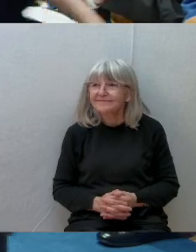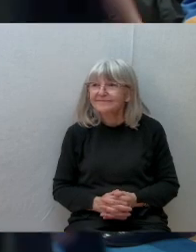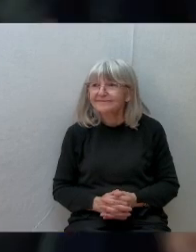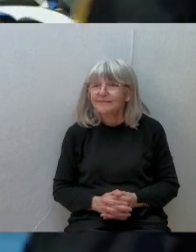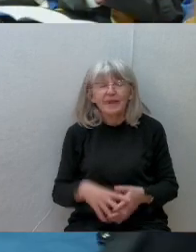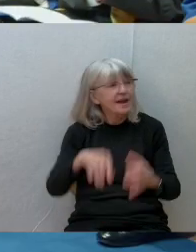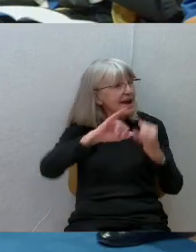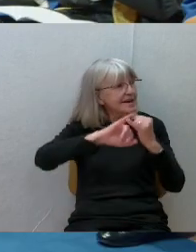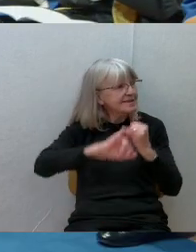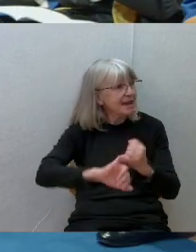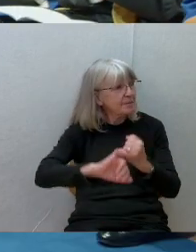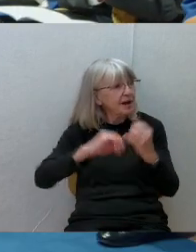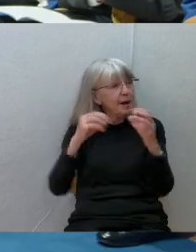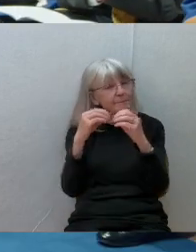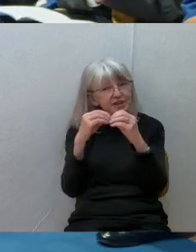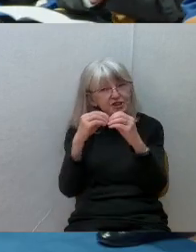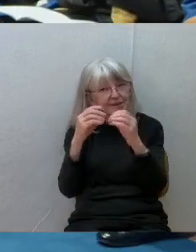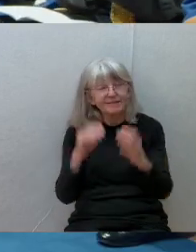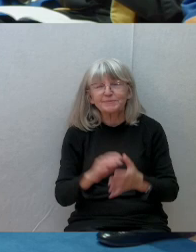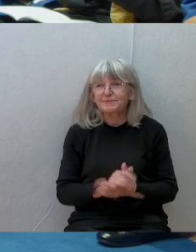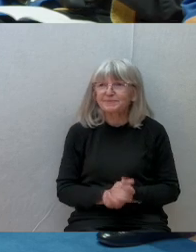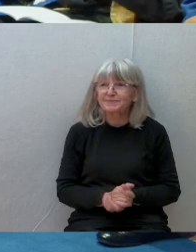Saima Bashir.